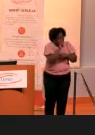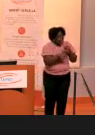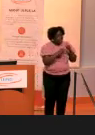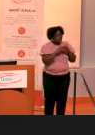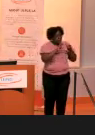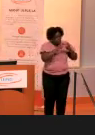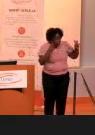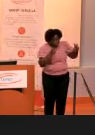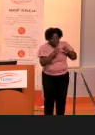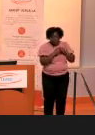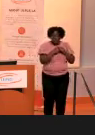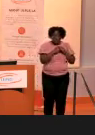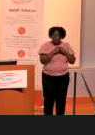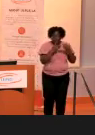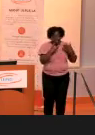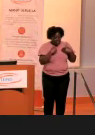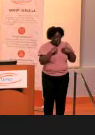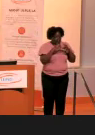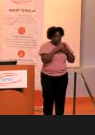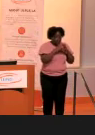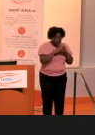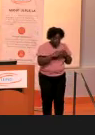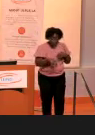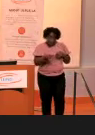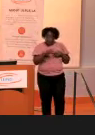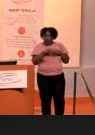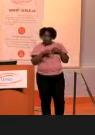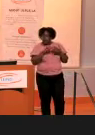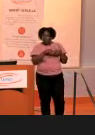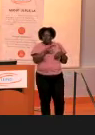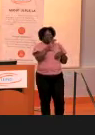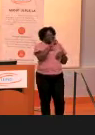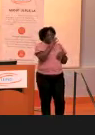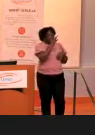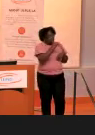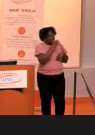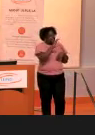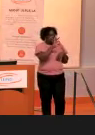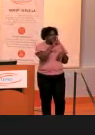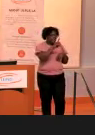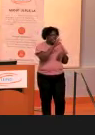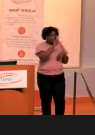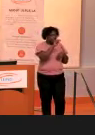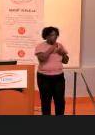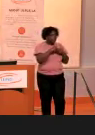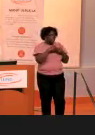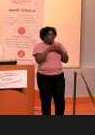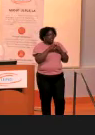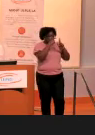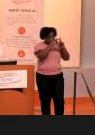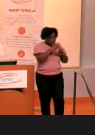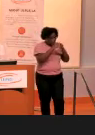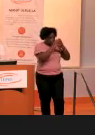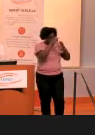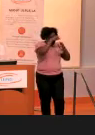very specific targets. We've heard of anti-CD19, CD20. Those are markers on cells